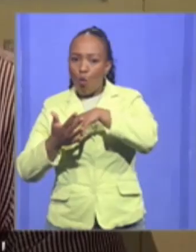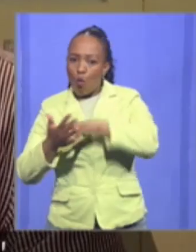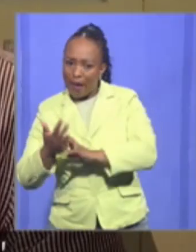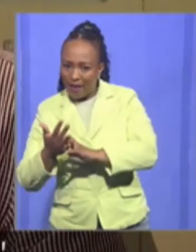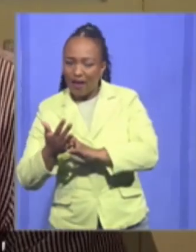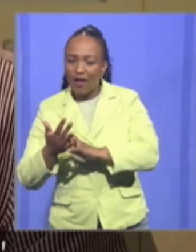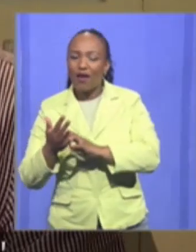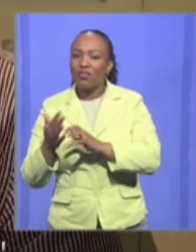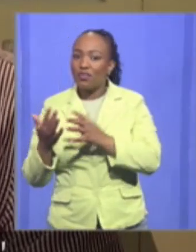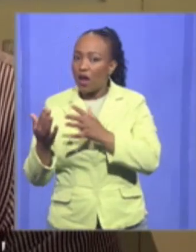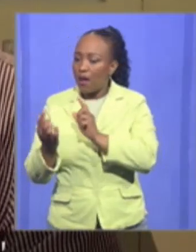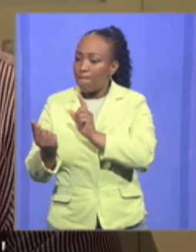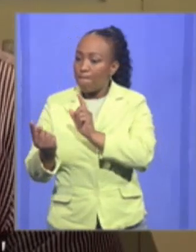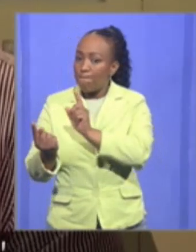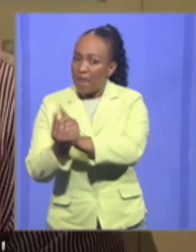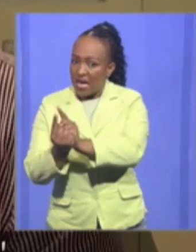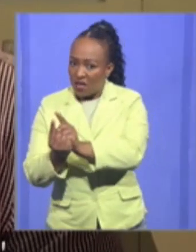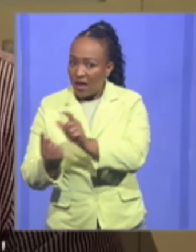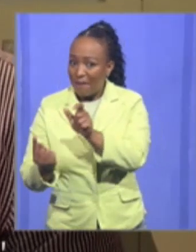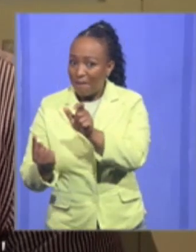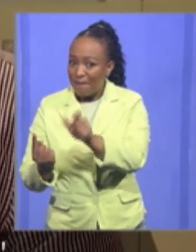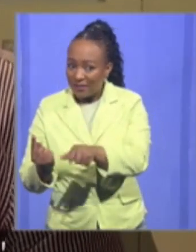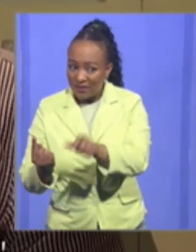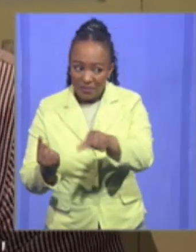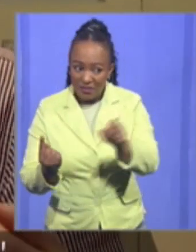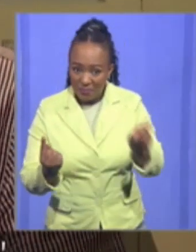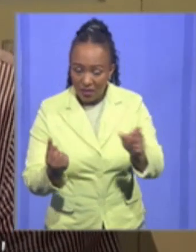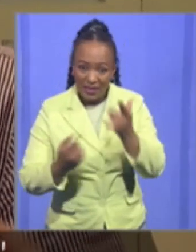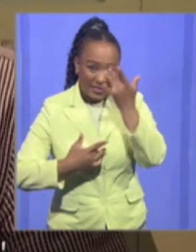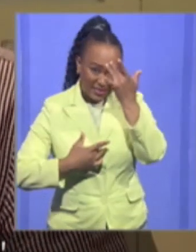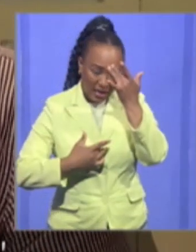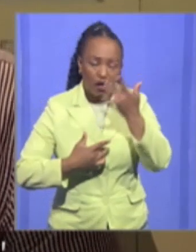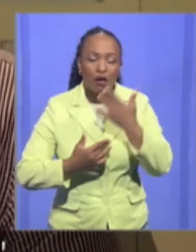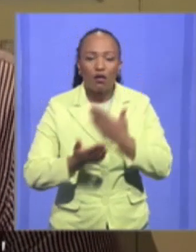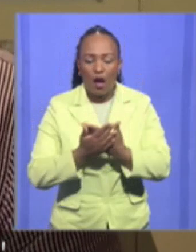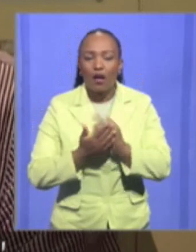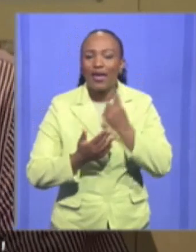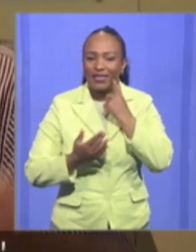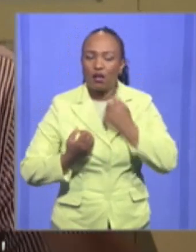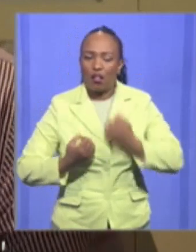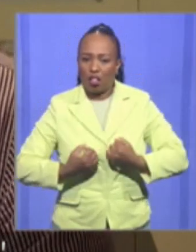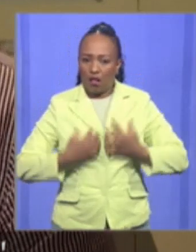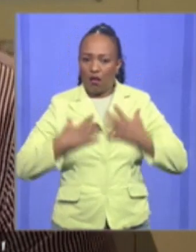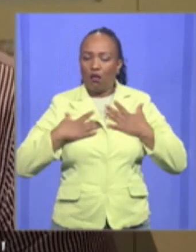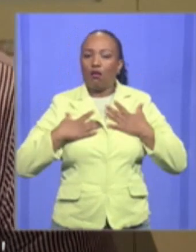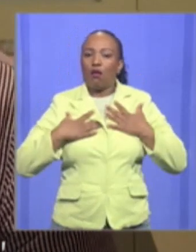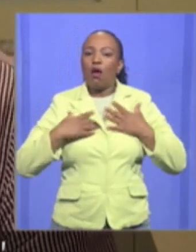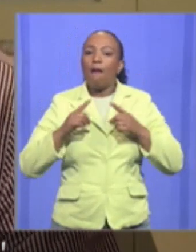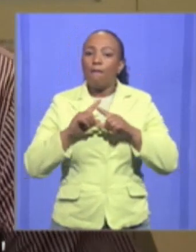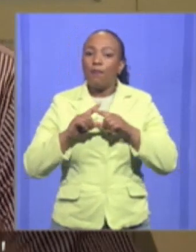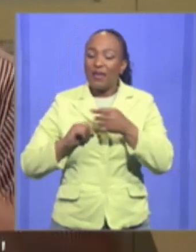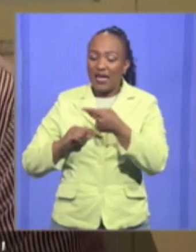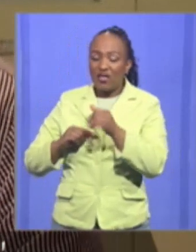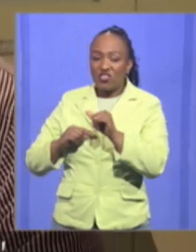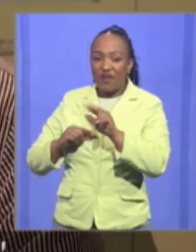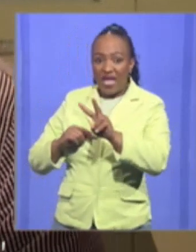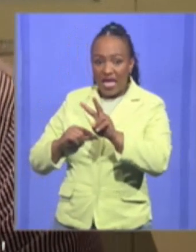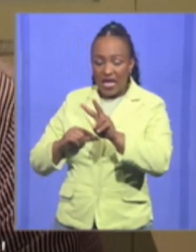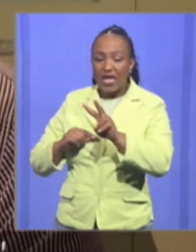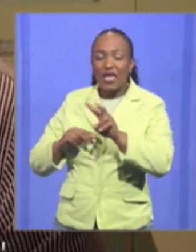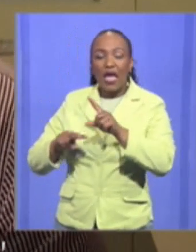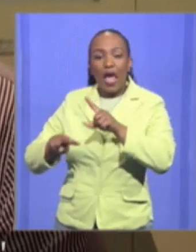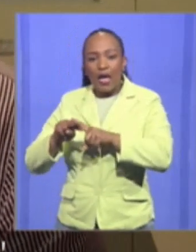particularly people with advanced HIV disease, and that means HIV disease that's not effectively treated